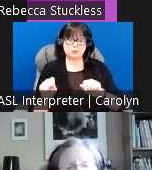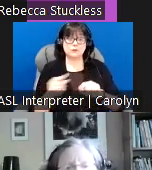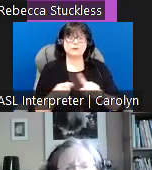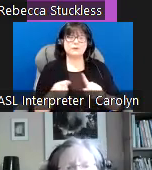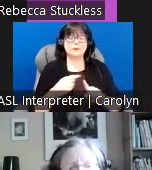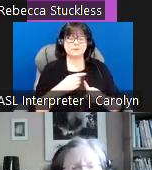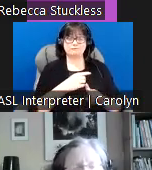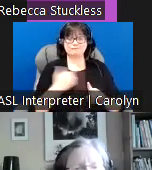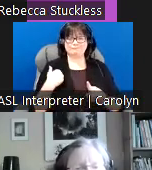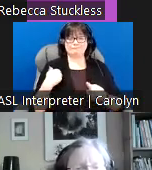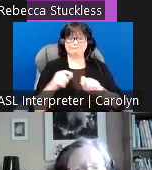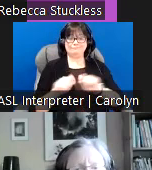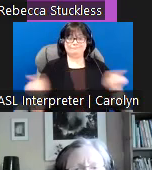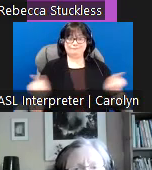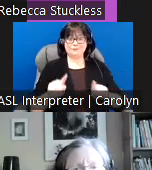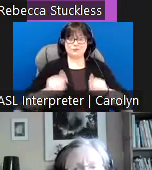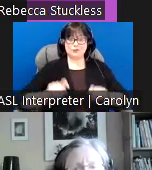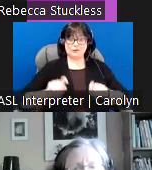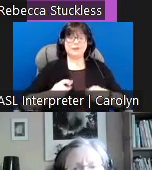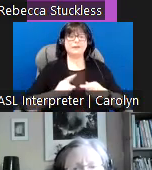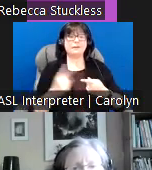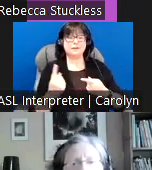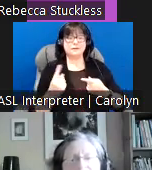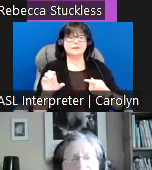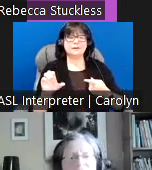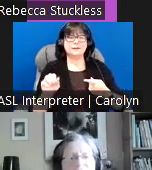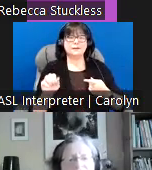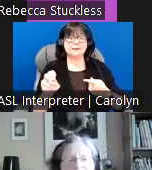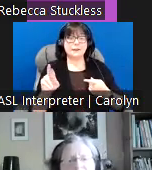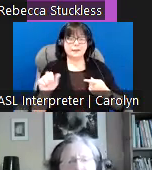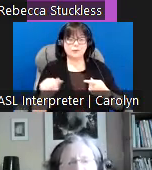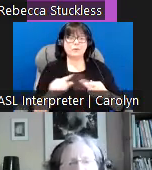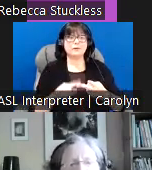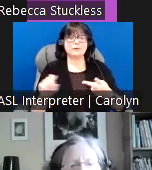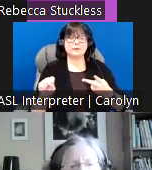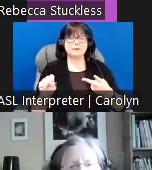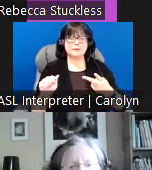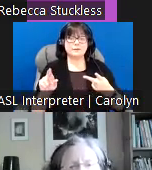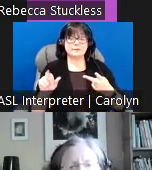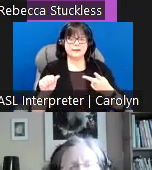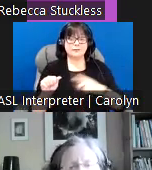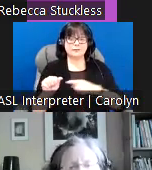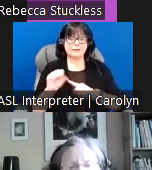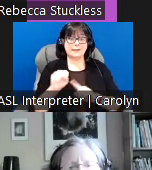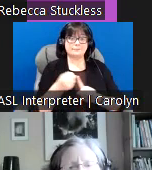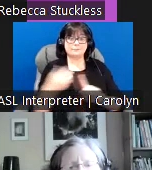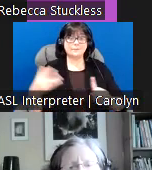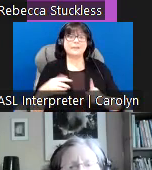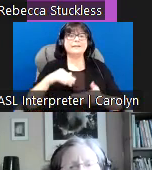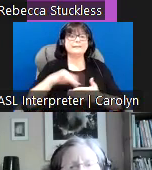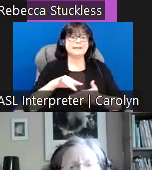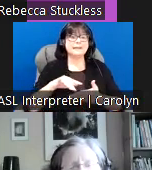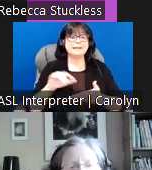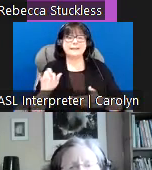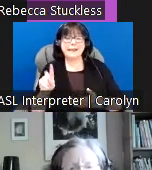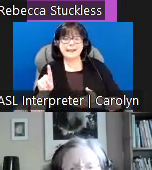survey. One is CAMRA and the other is SARA, also known as the Study Aid and Reading Assessment. Thanks so much for